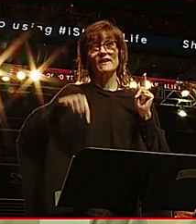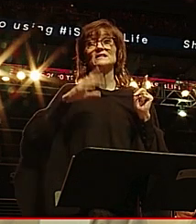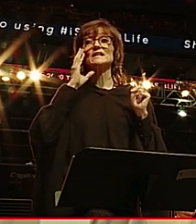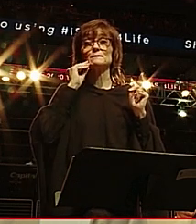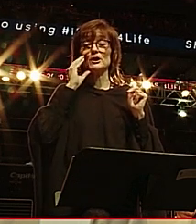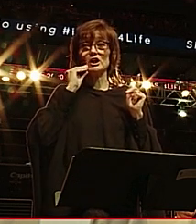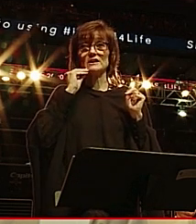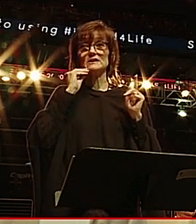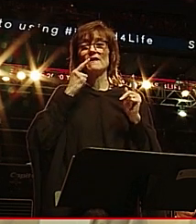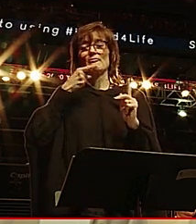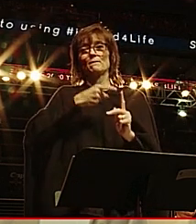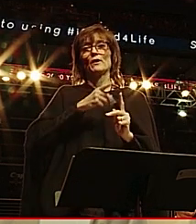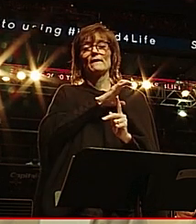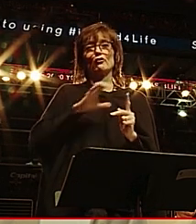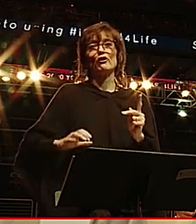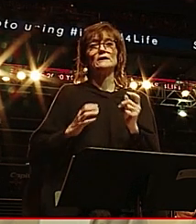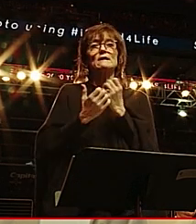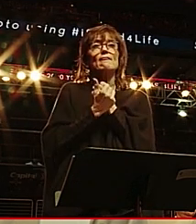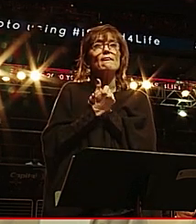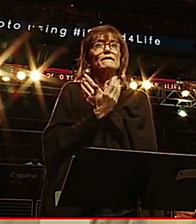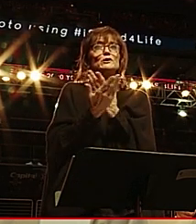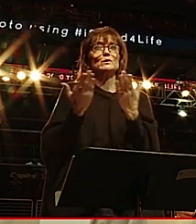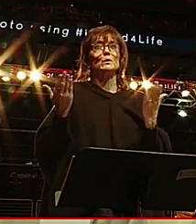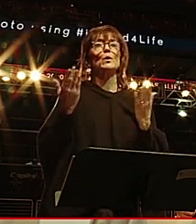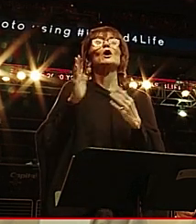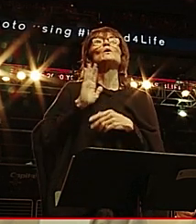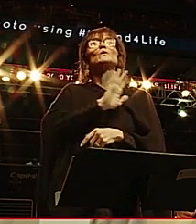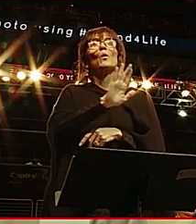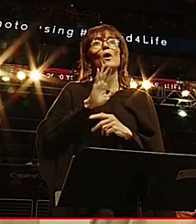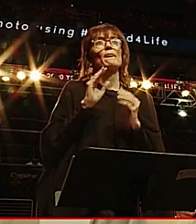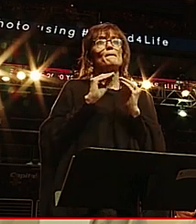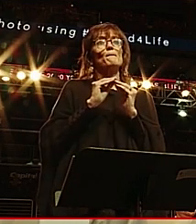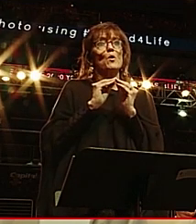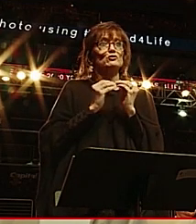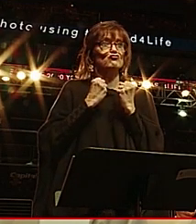experience of the fact that Christ loves you, you will be the stronger. And